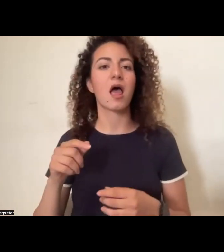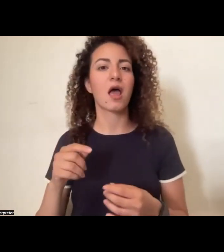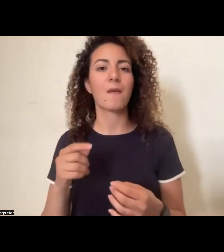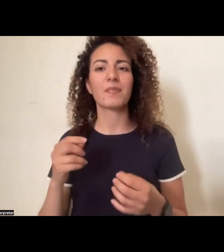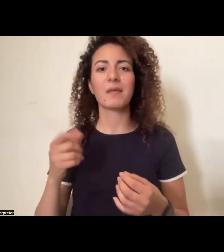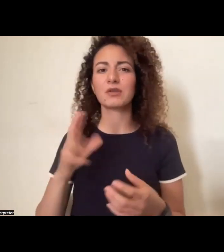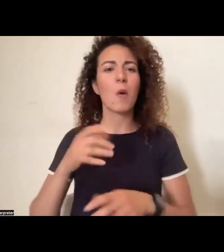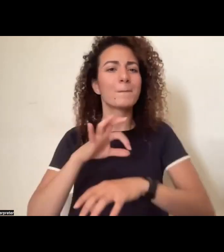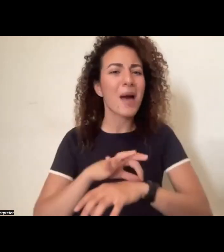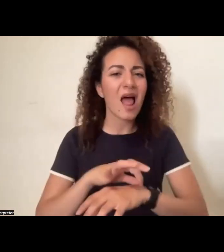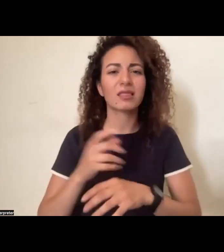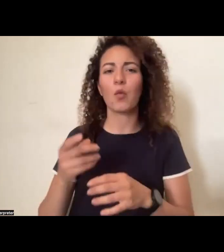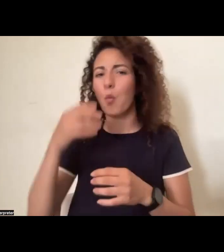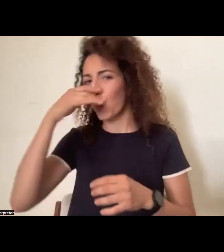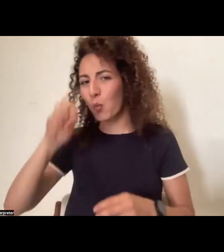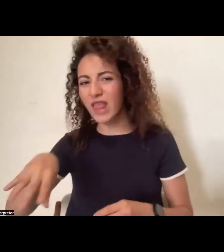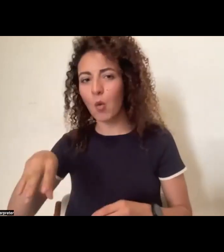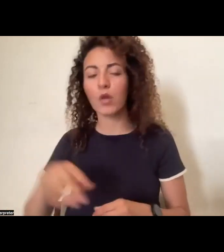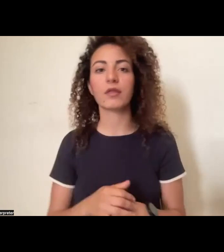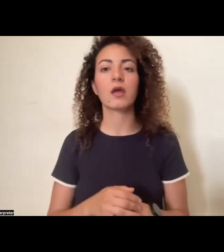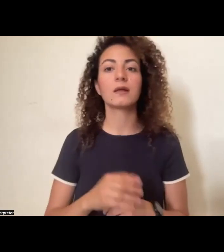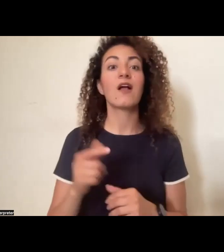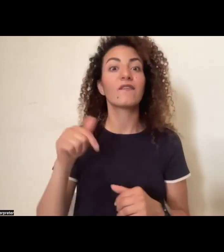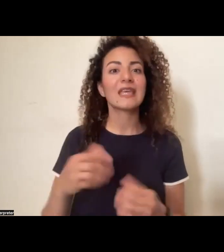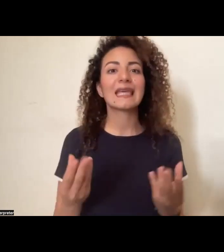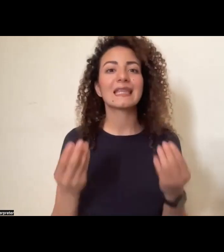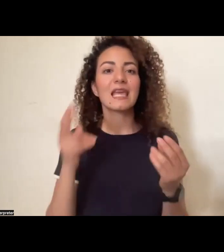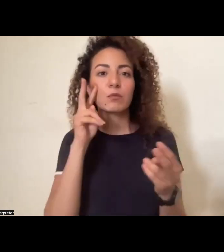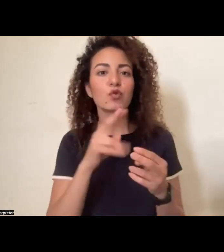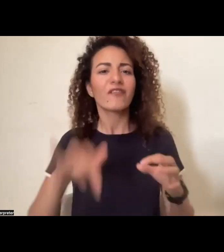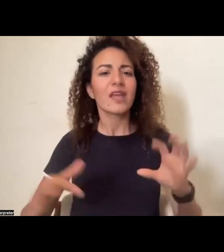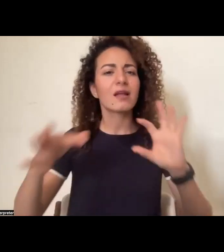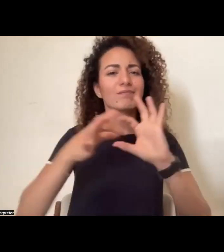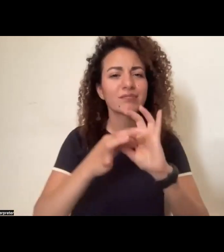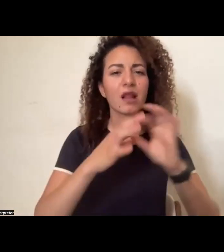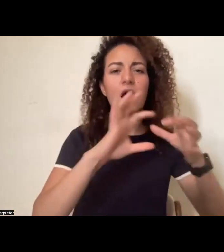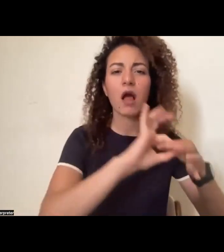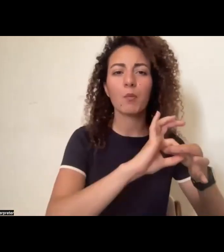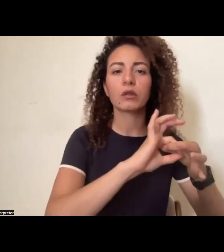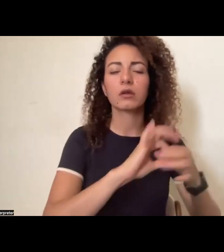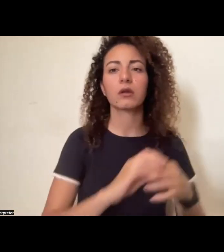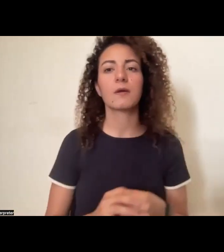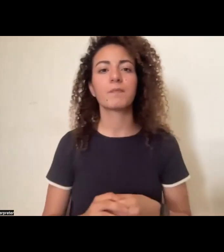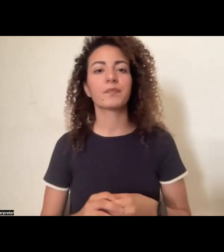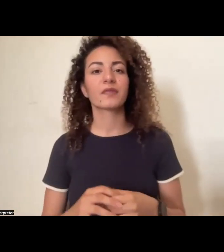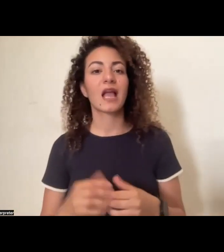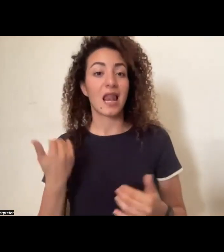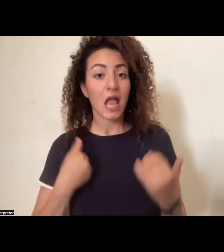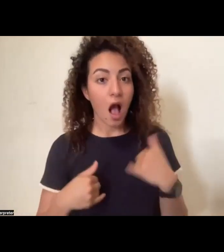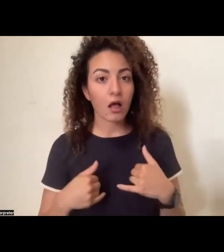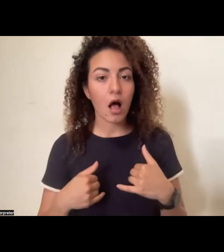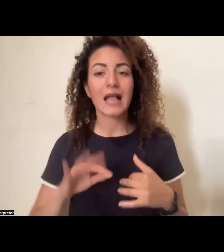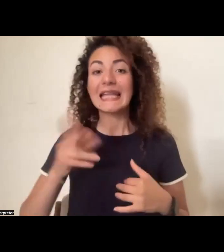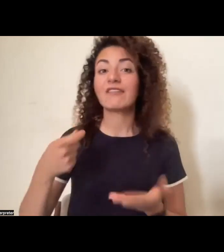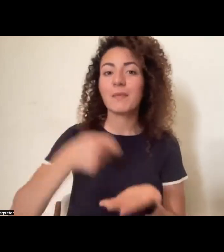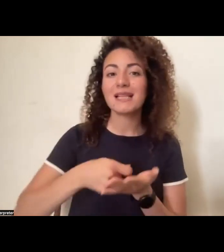high level of correlation between having any different other forms of vulnerability and having